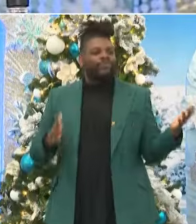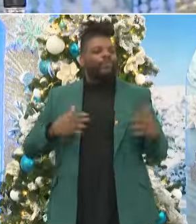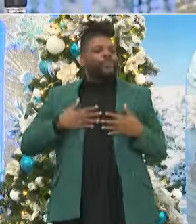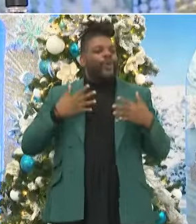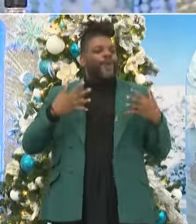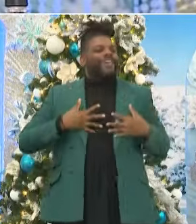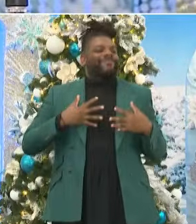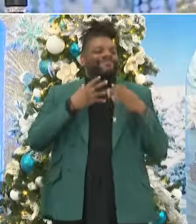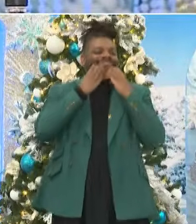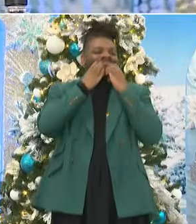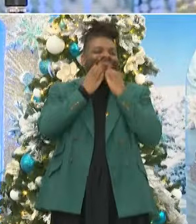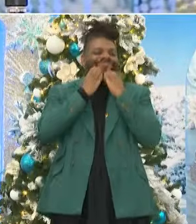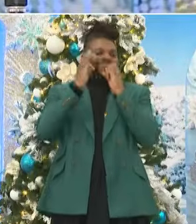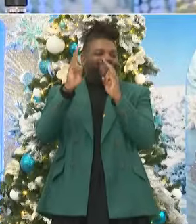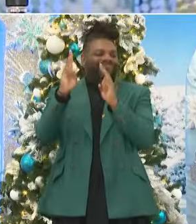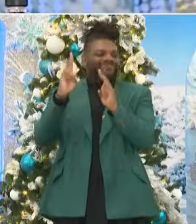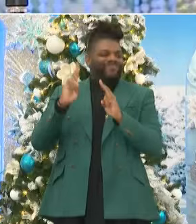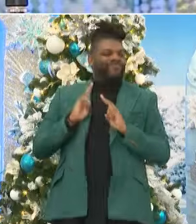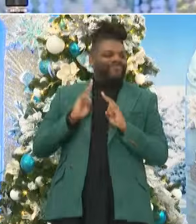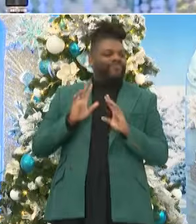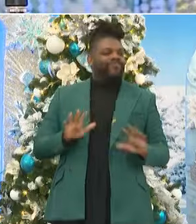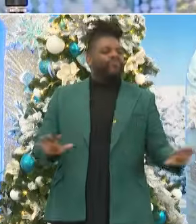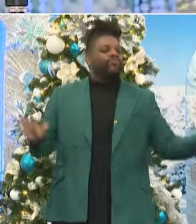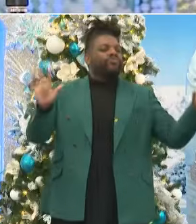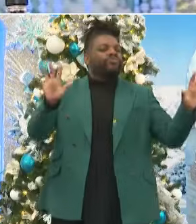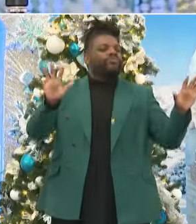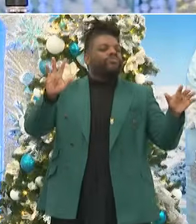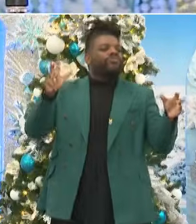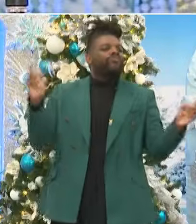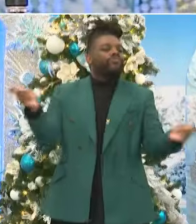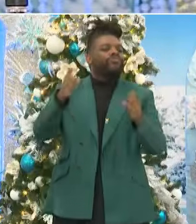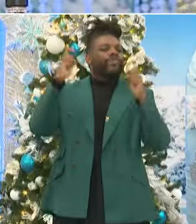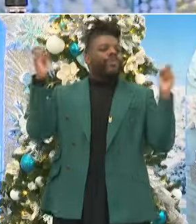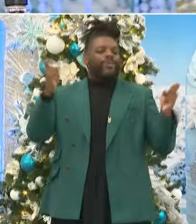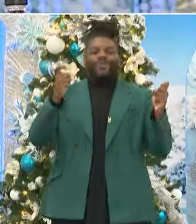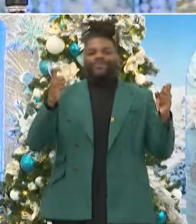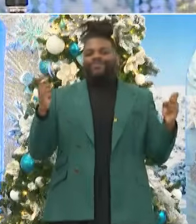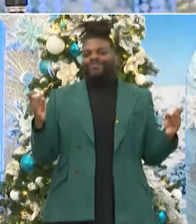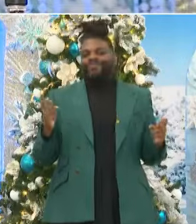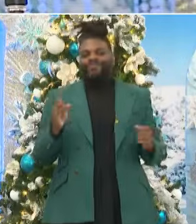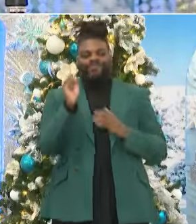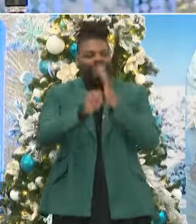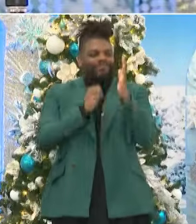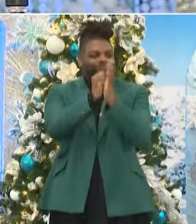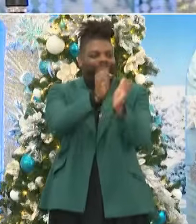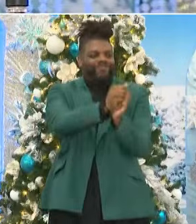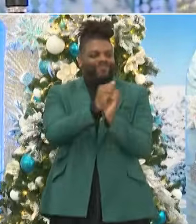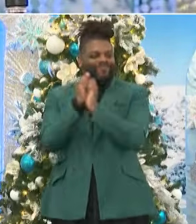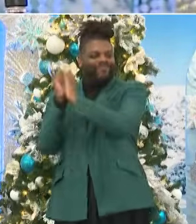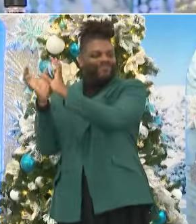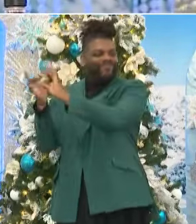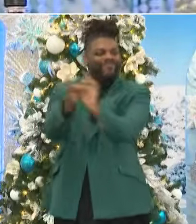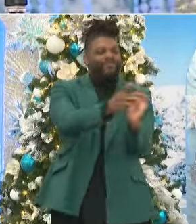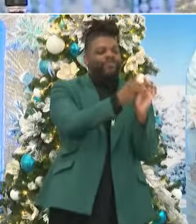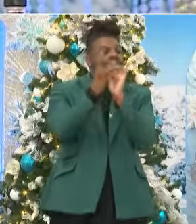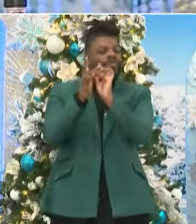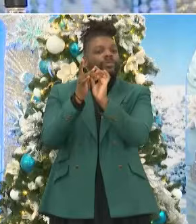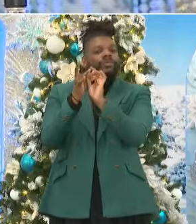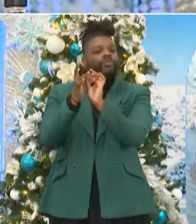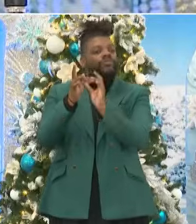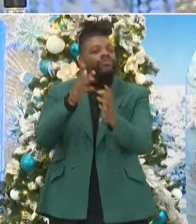here with everybody today, celebrating the holiday season together, surrounded by